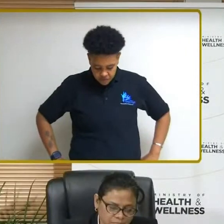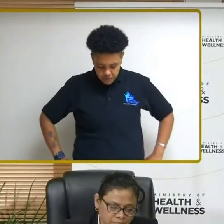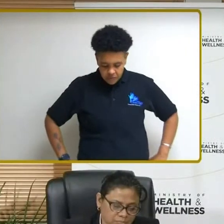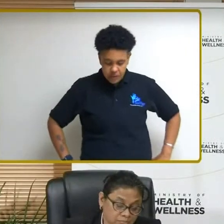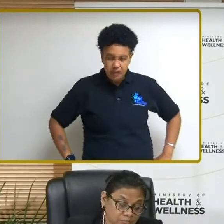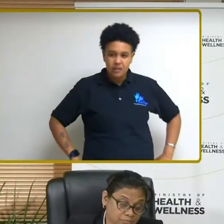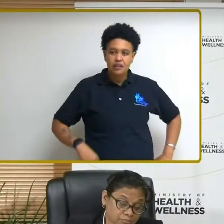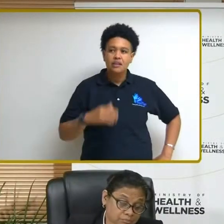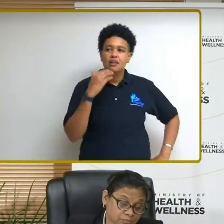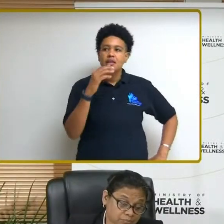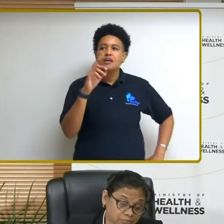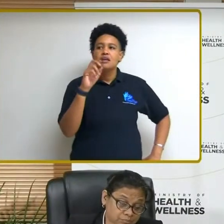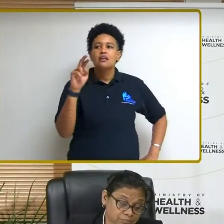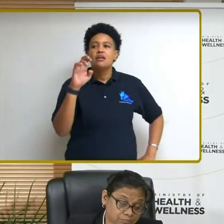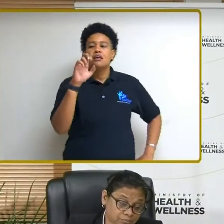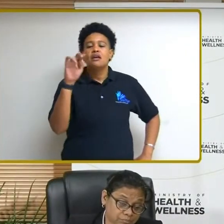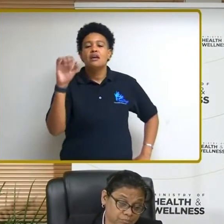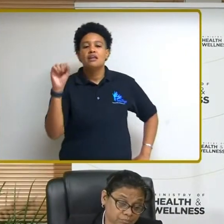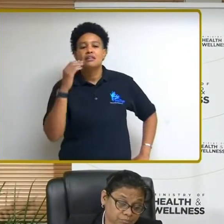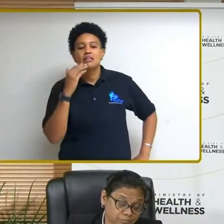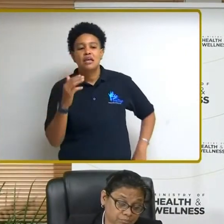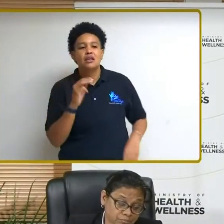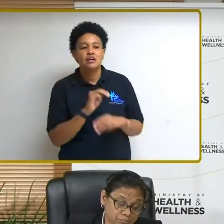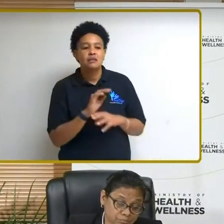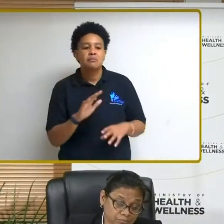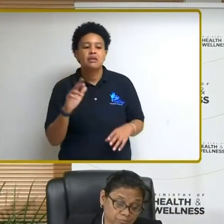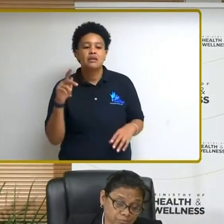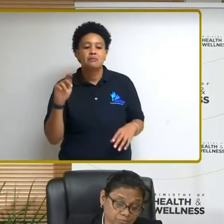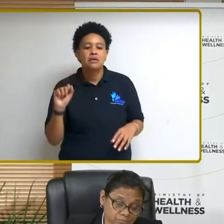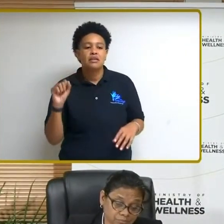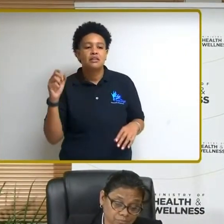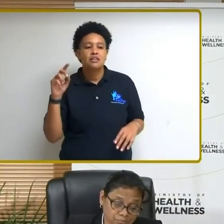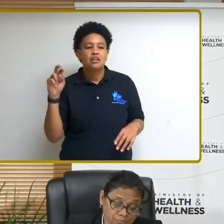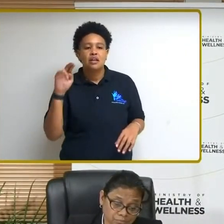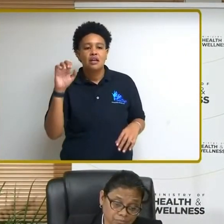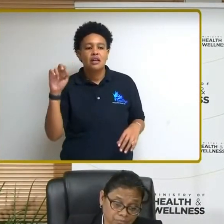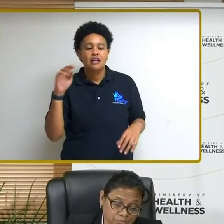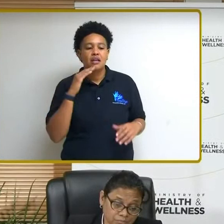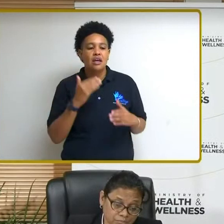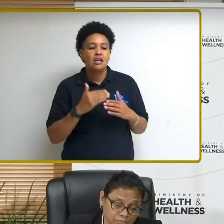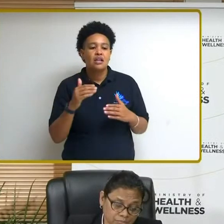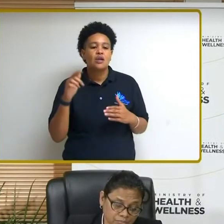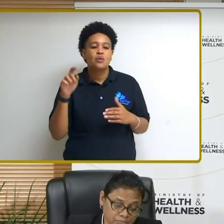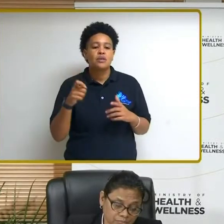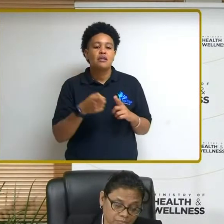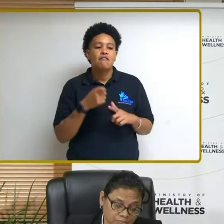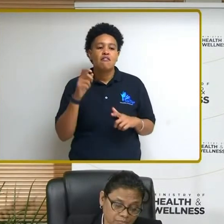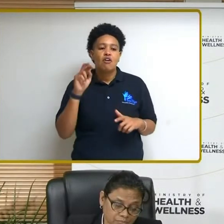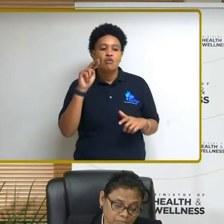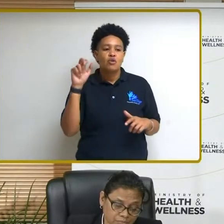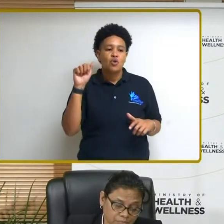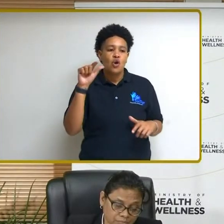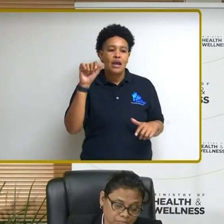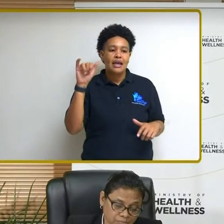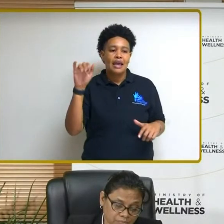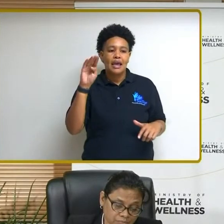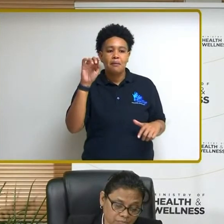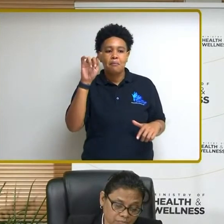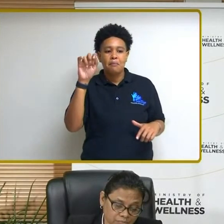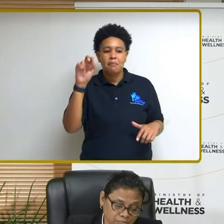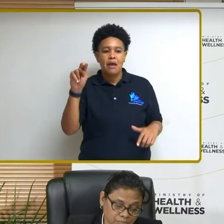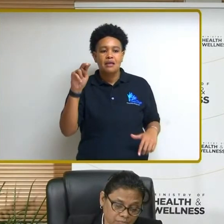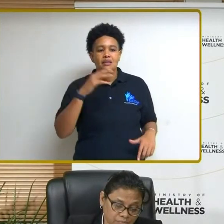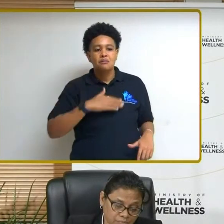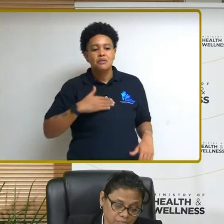Dr. Ennis. Thank you, Minister PS, Dr. Ennis. Our next question comes to us from Nora Gay Banton. Nora